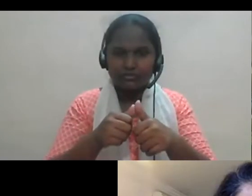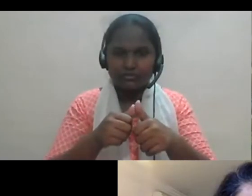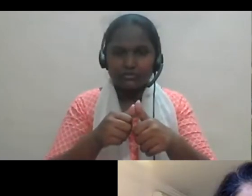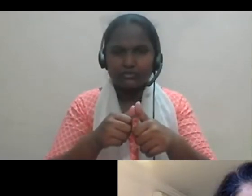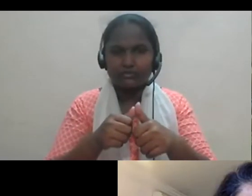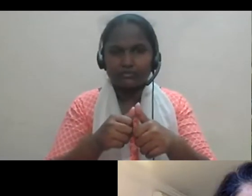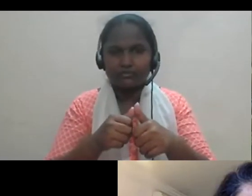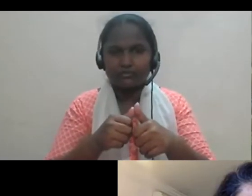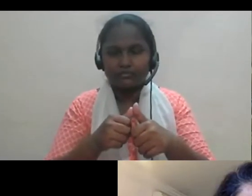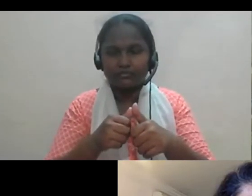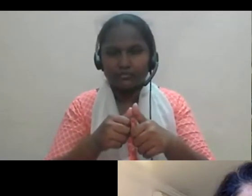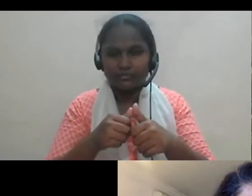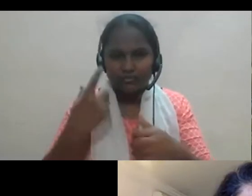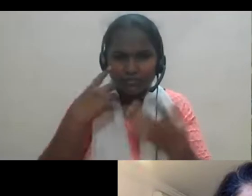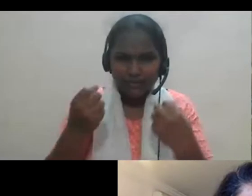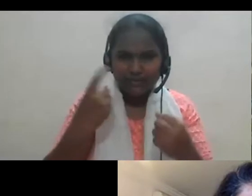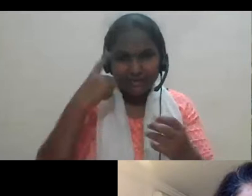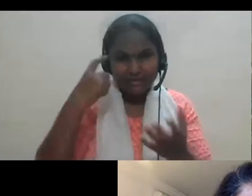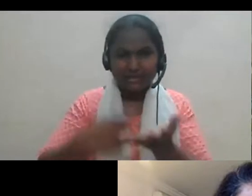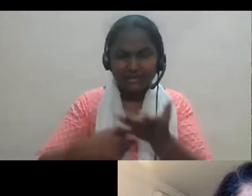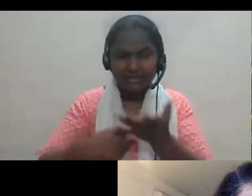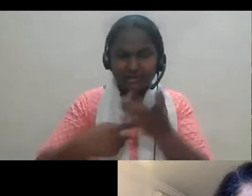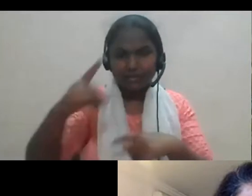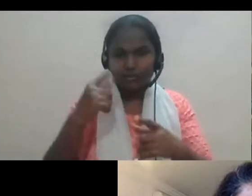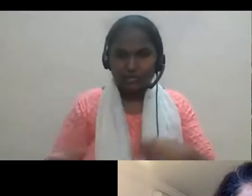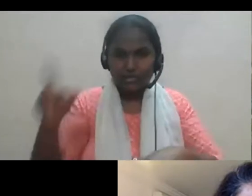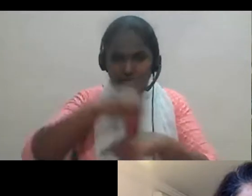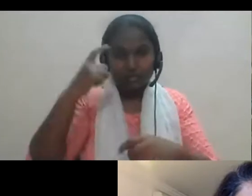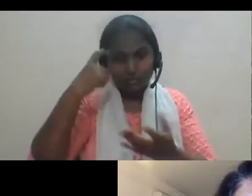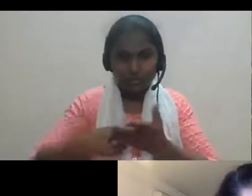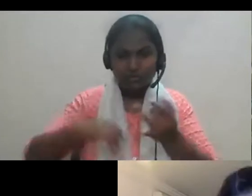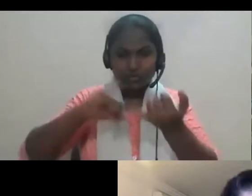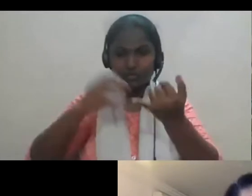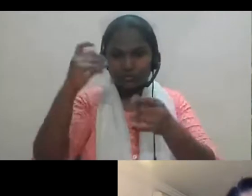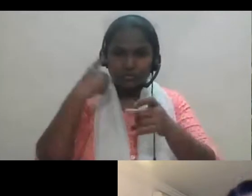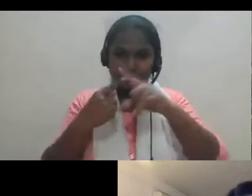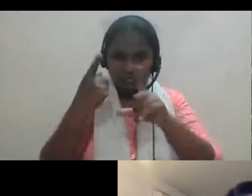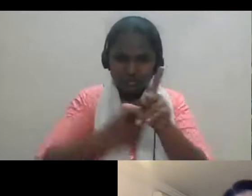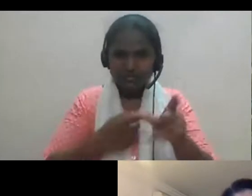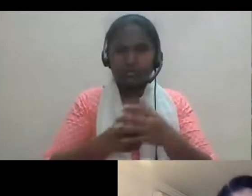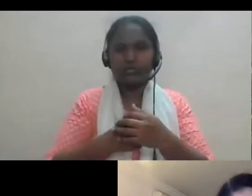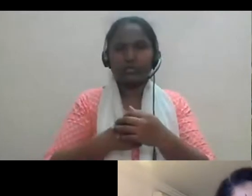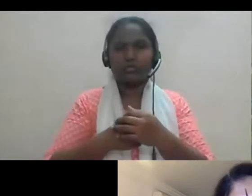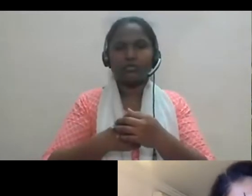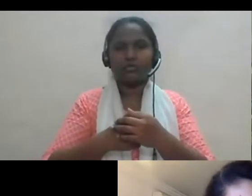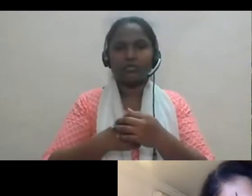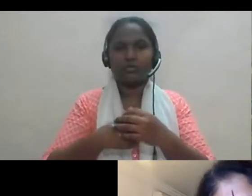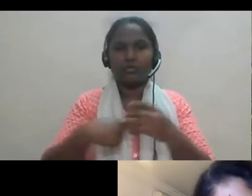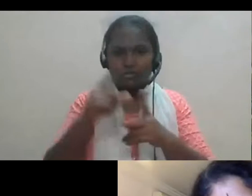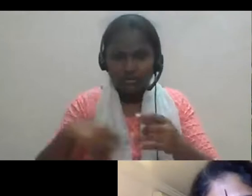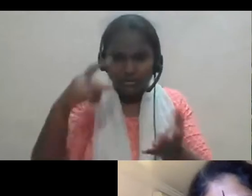is not only related to race, but it's related to our social status, to the way we dress.